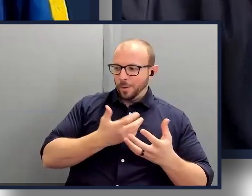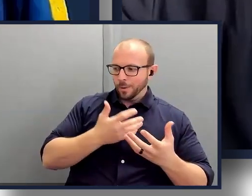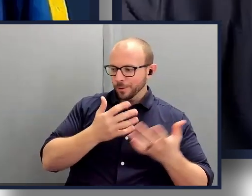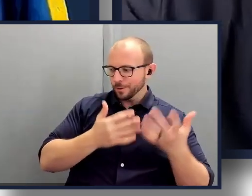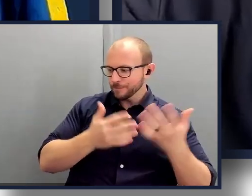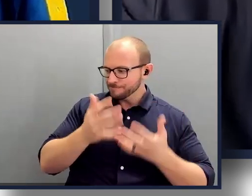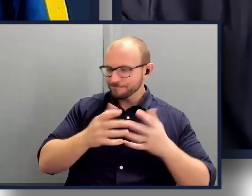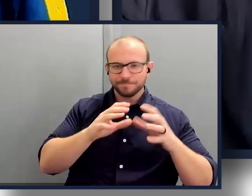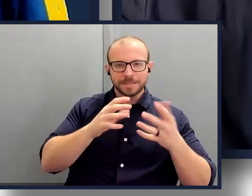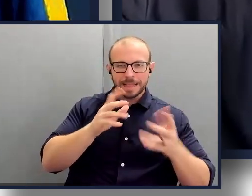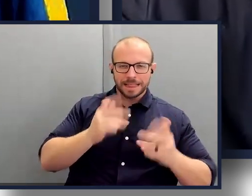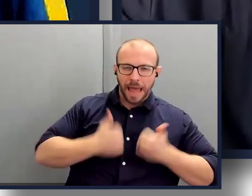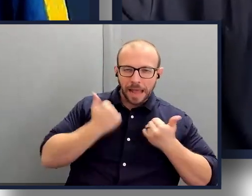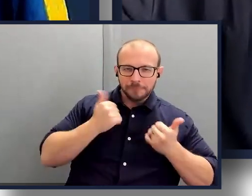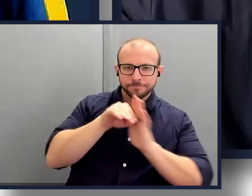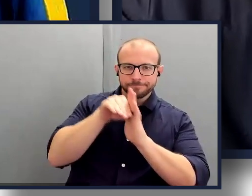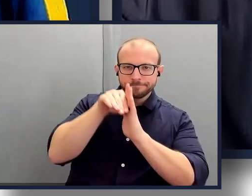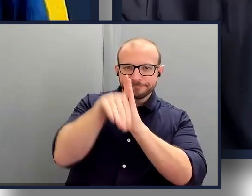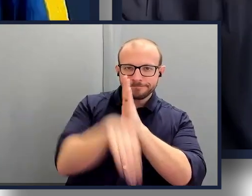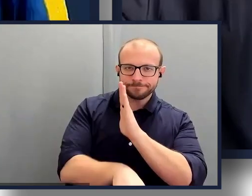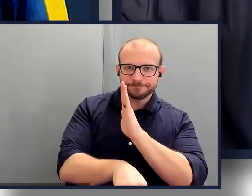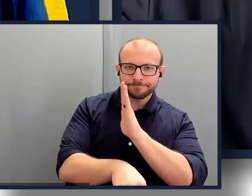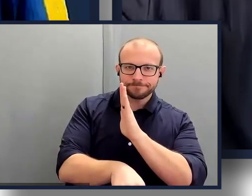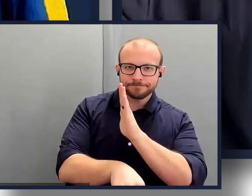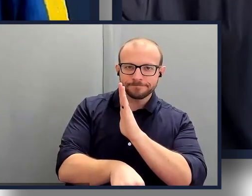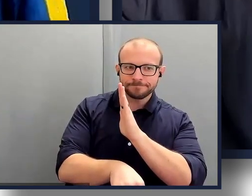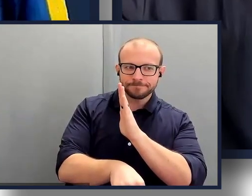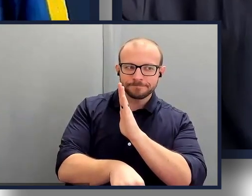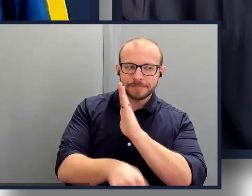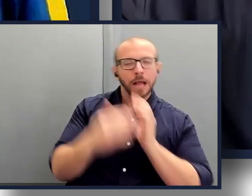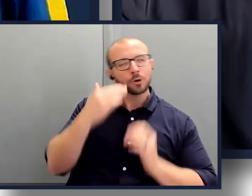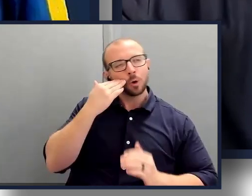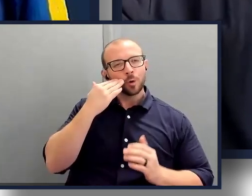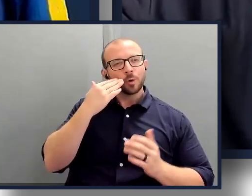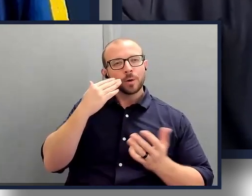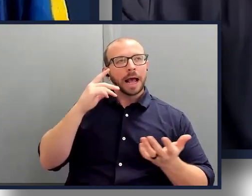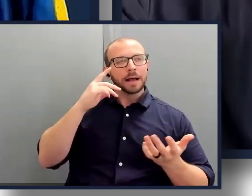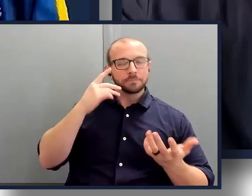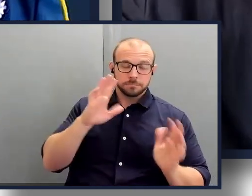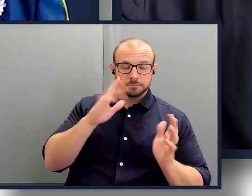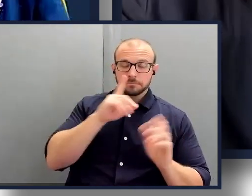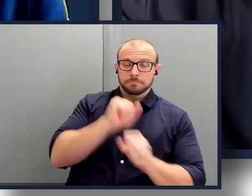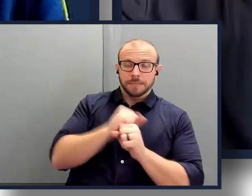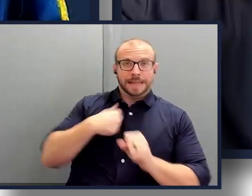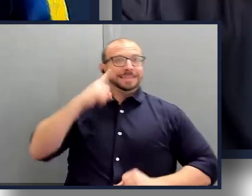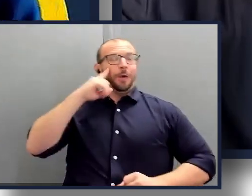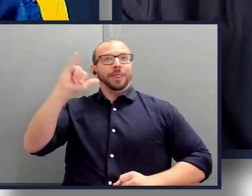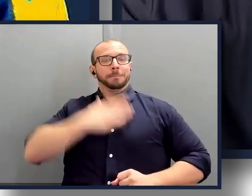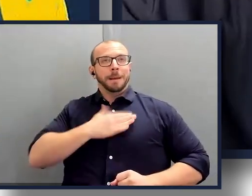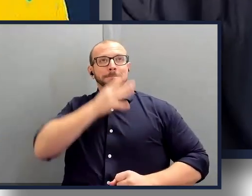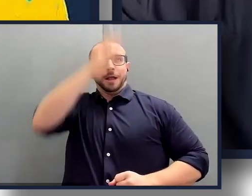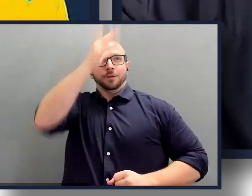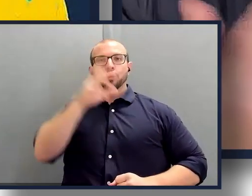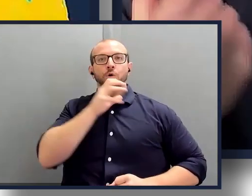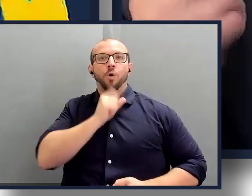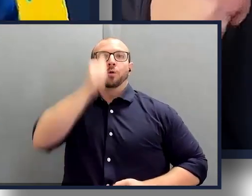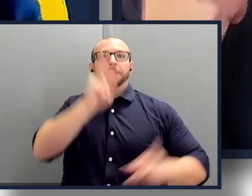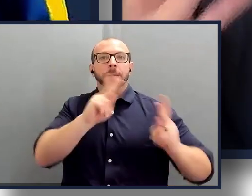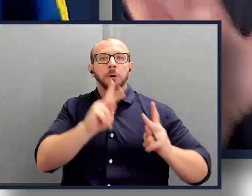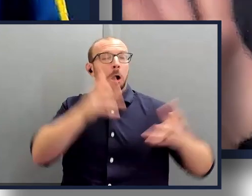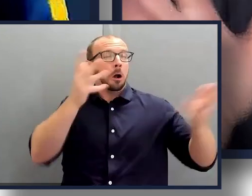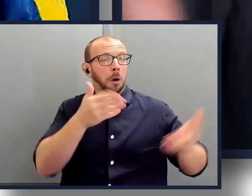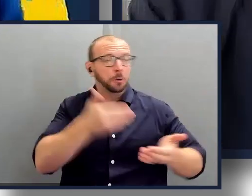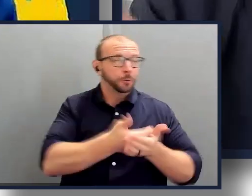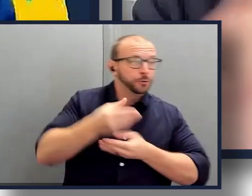less knowledgeable, and that's, I know, like, I'd sound like my parents or old people who are just like, you got blah